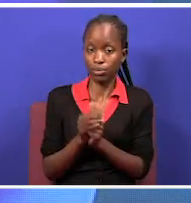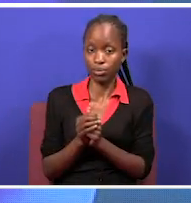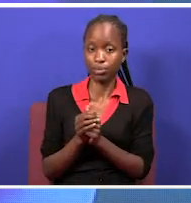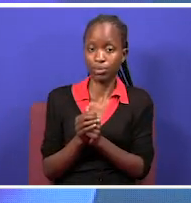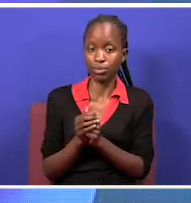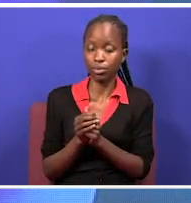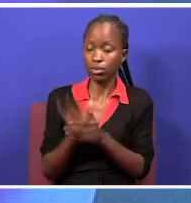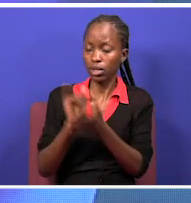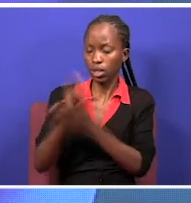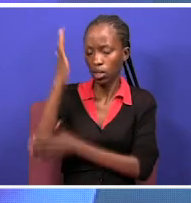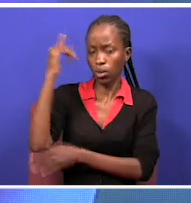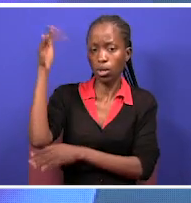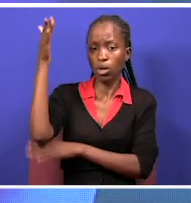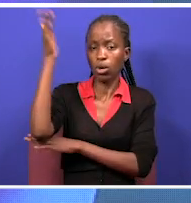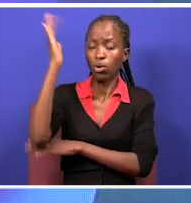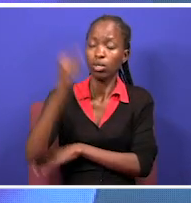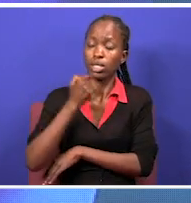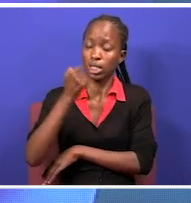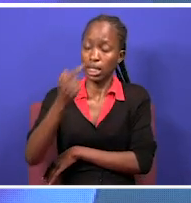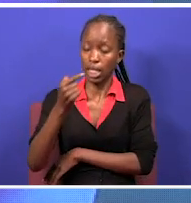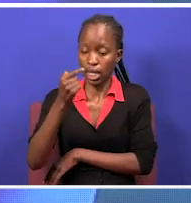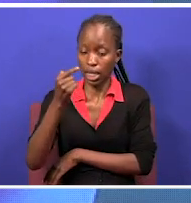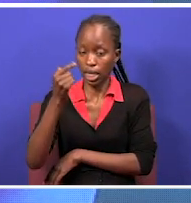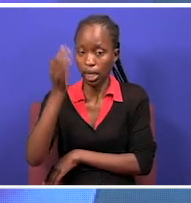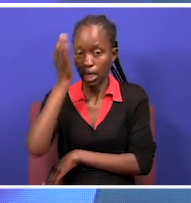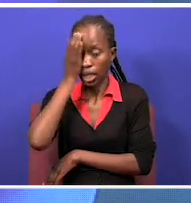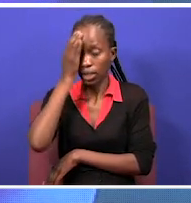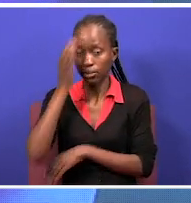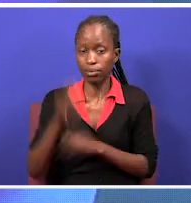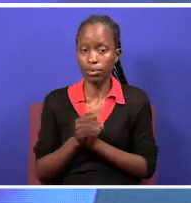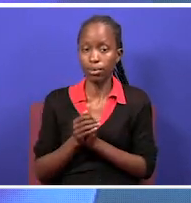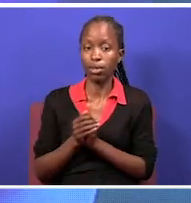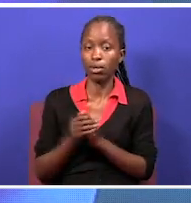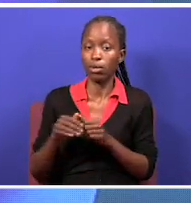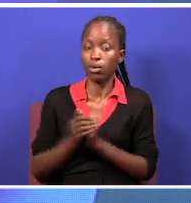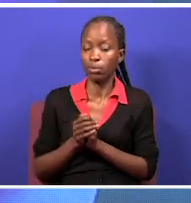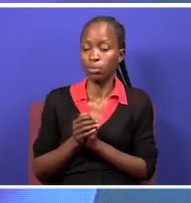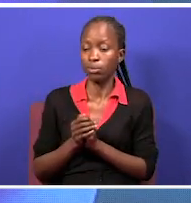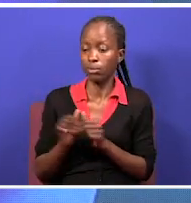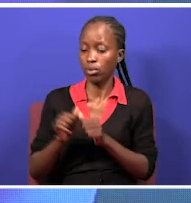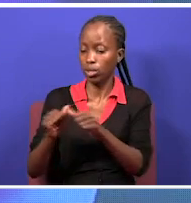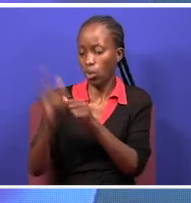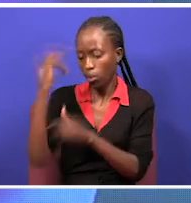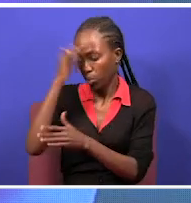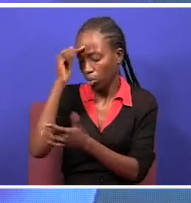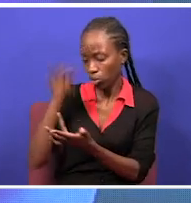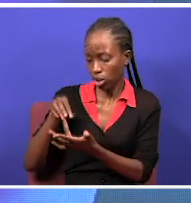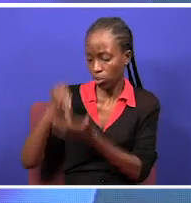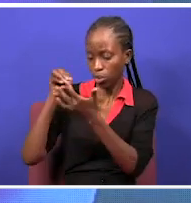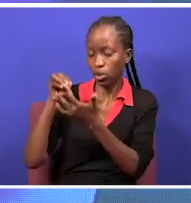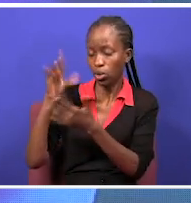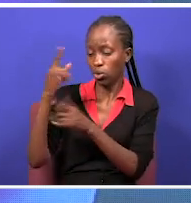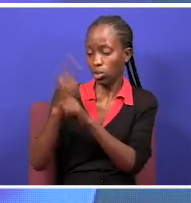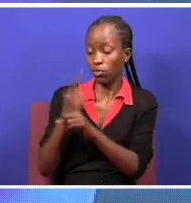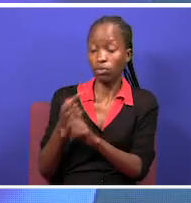And that's why God is telling them, continue as this set apart nation, different from all other